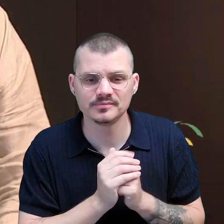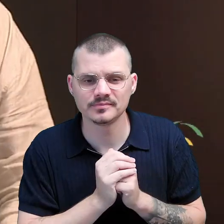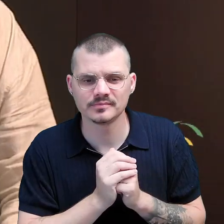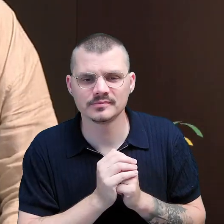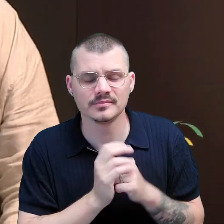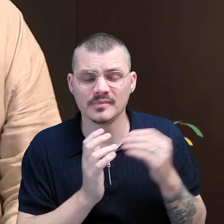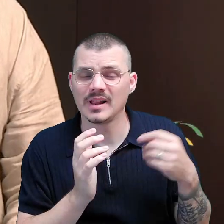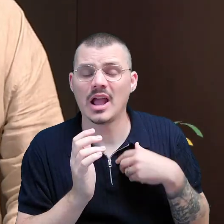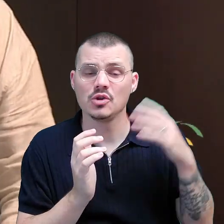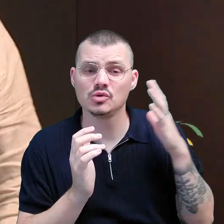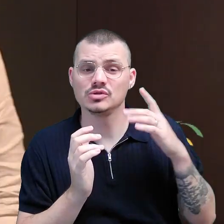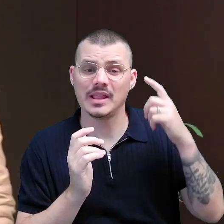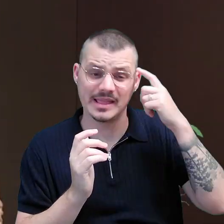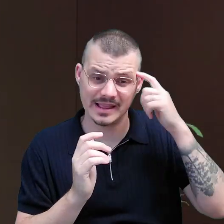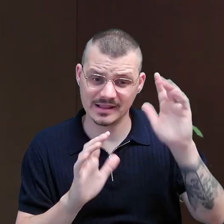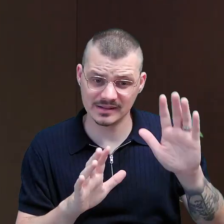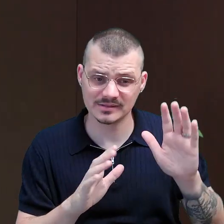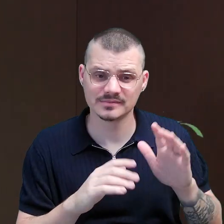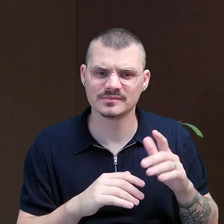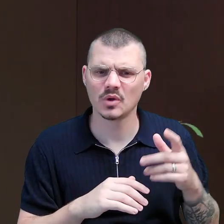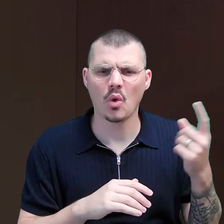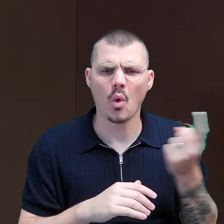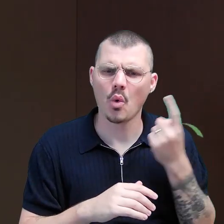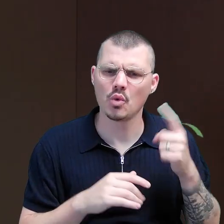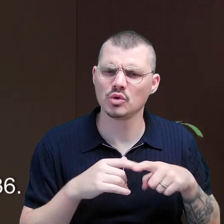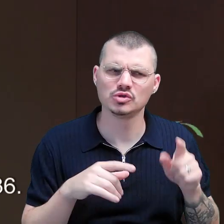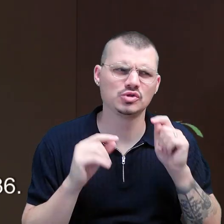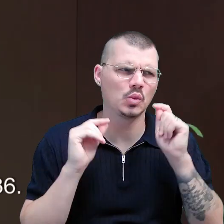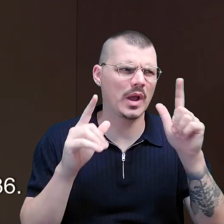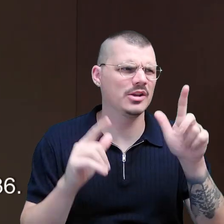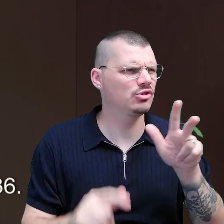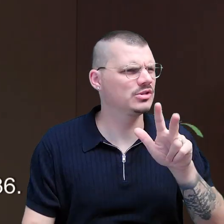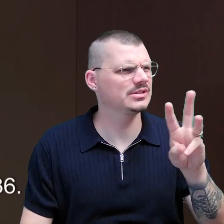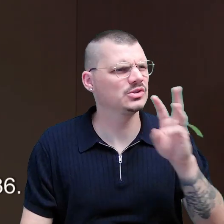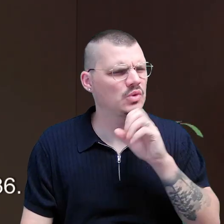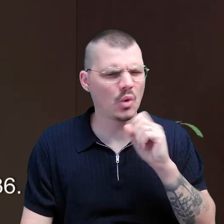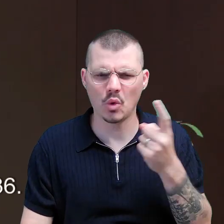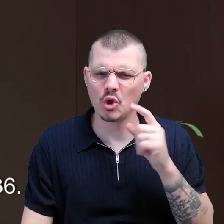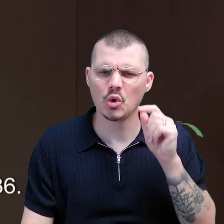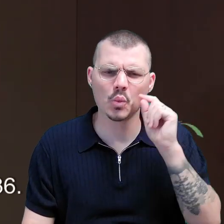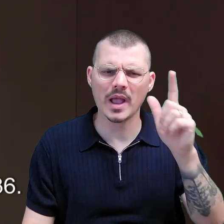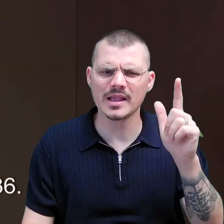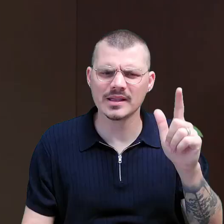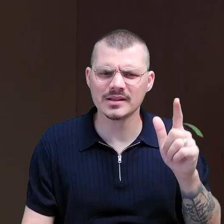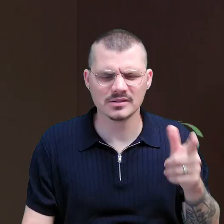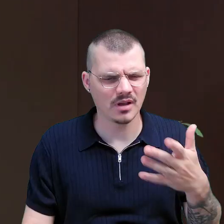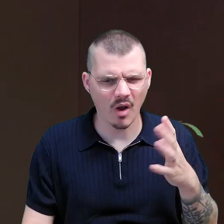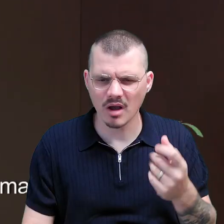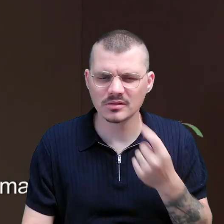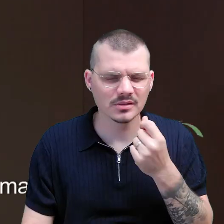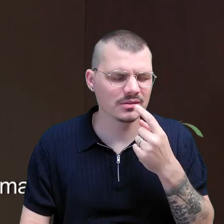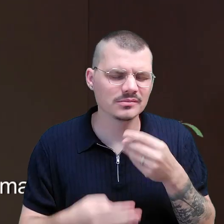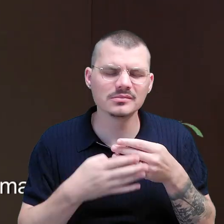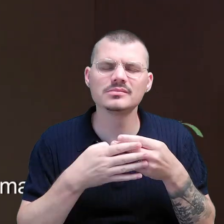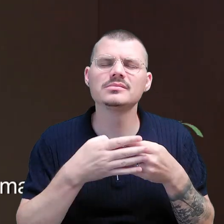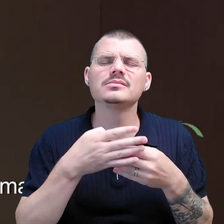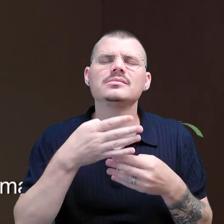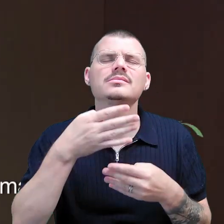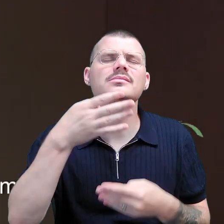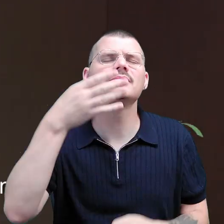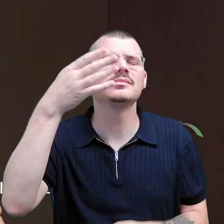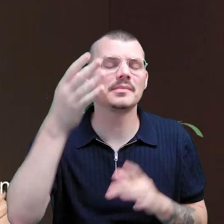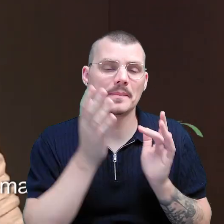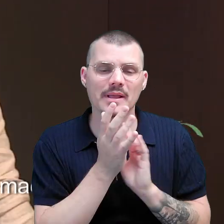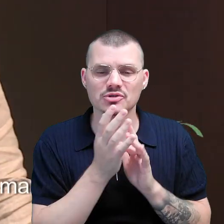And I used to think, well, this is only waking hours, right? She's 36. She's been on